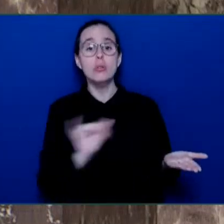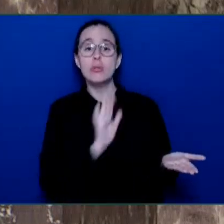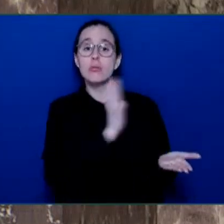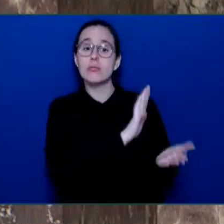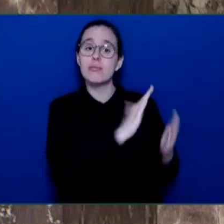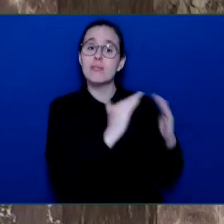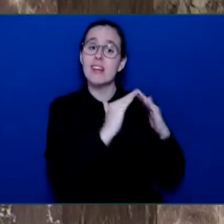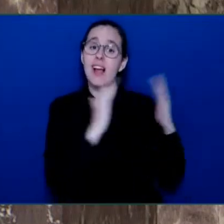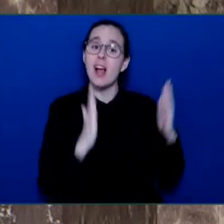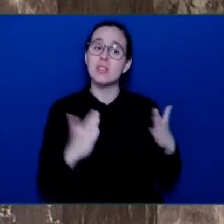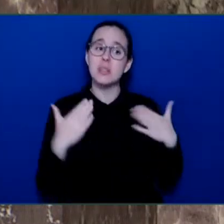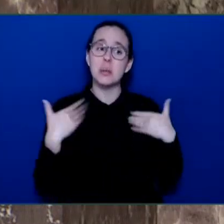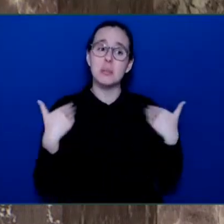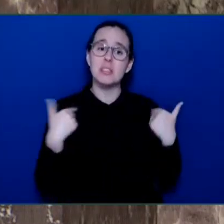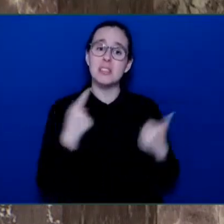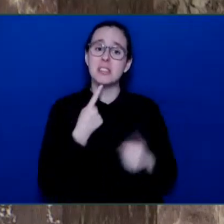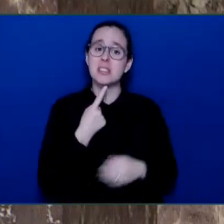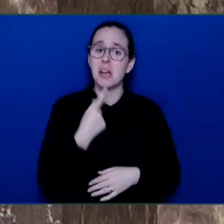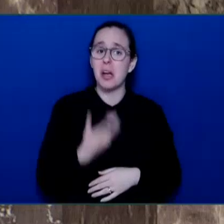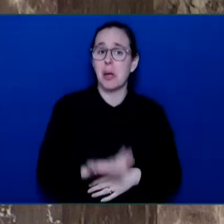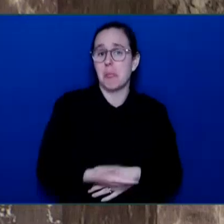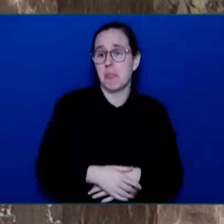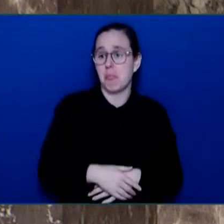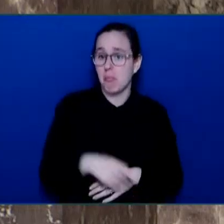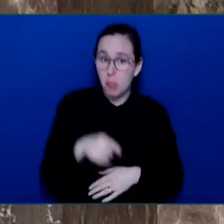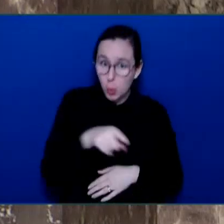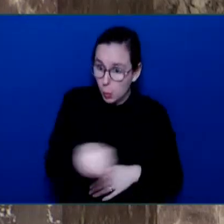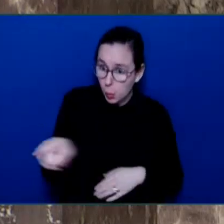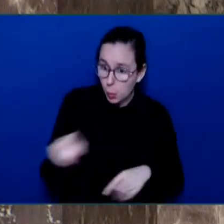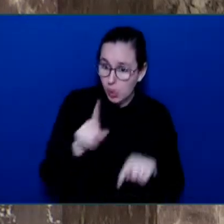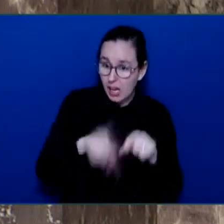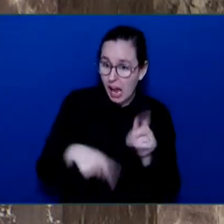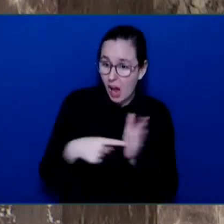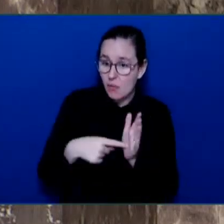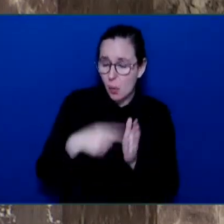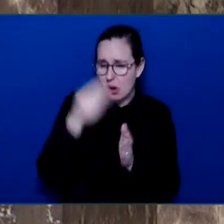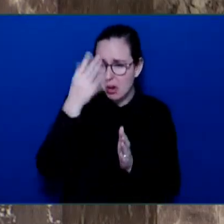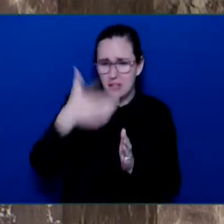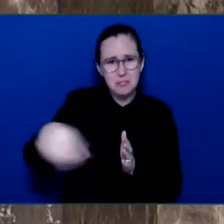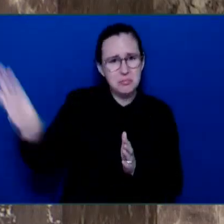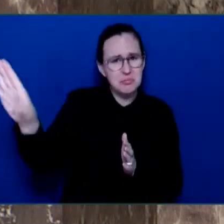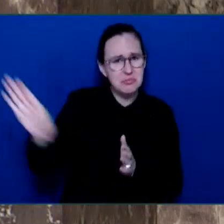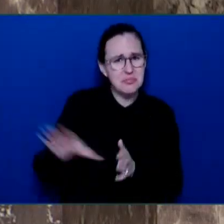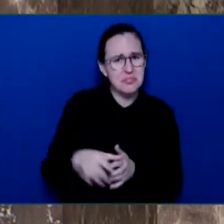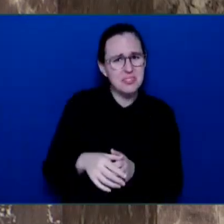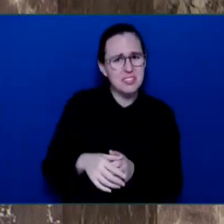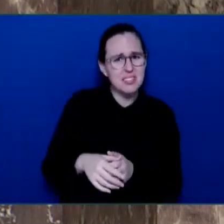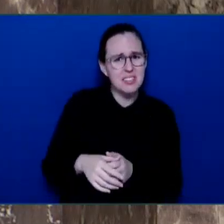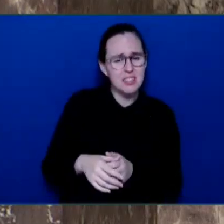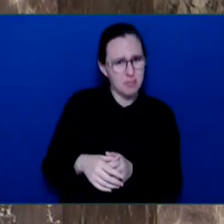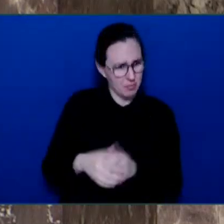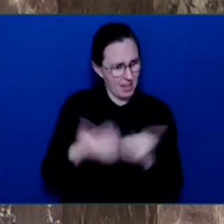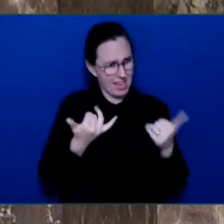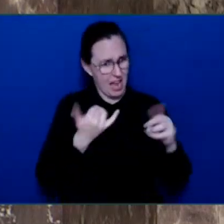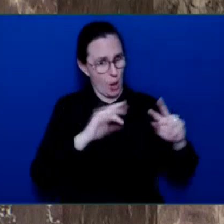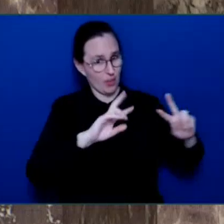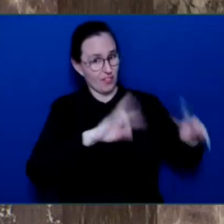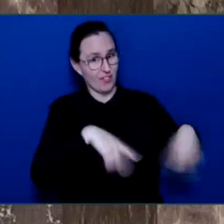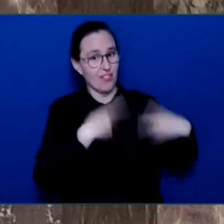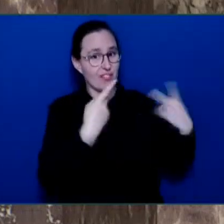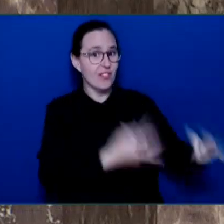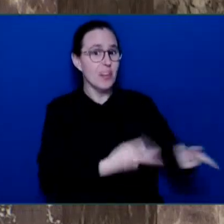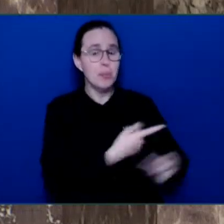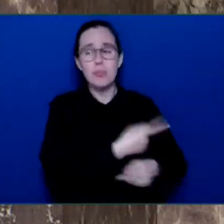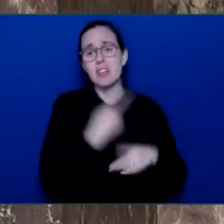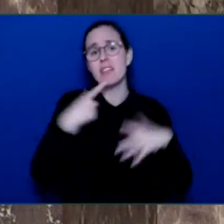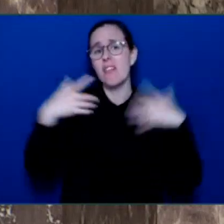government at the time. And now they have the market to say, not enough, and they're saying, why so late? I mean, one